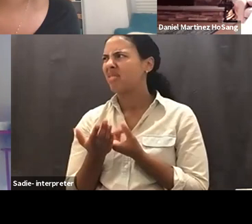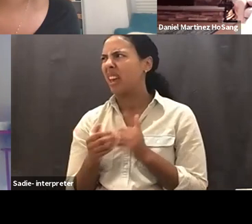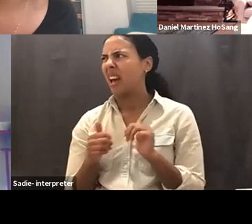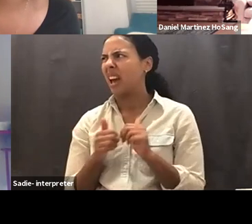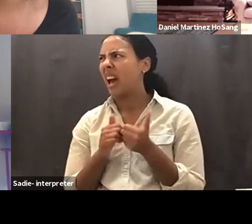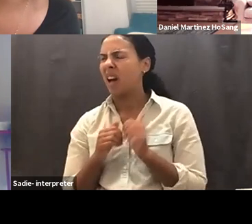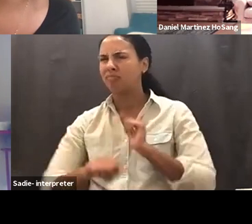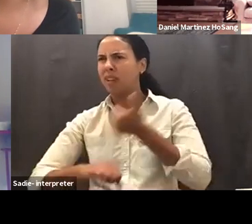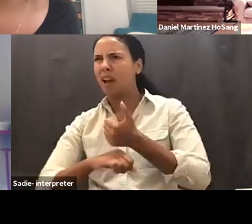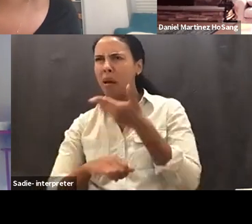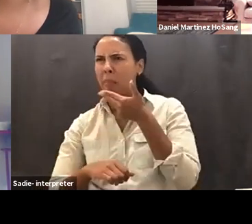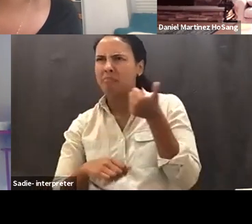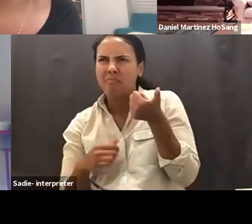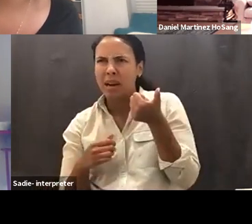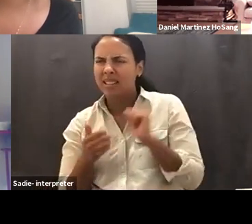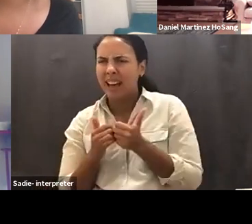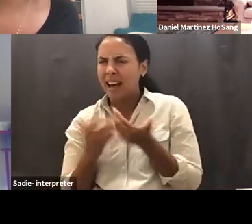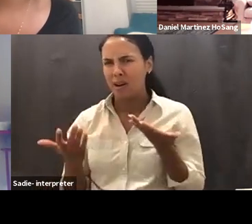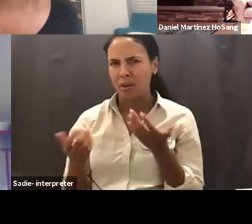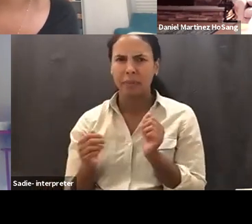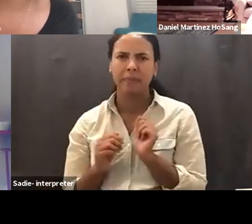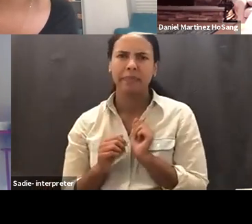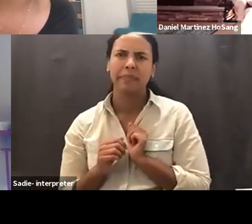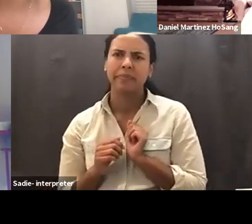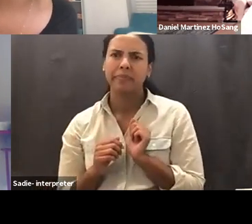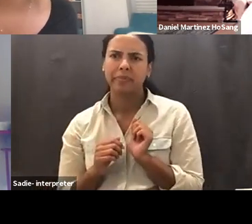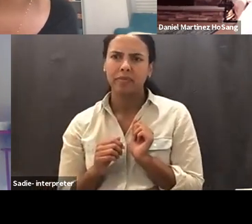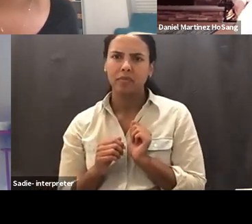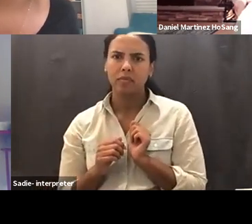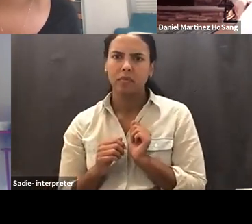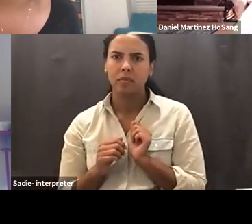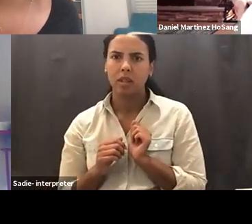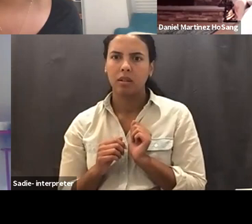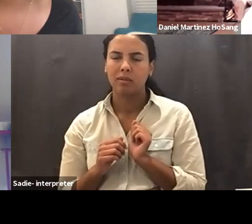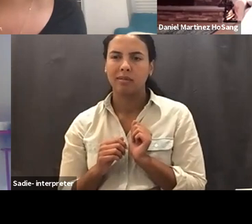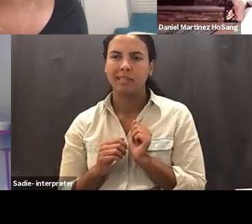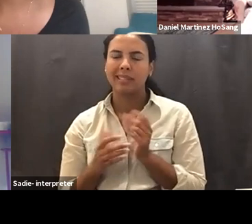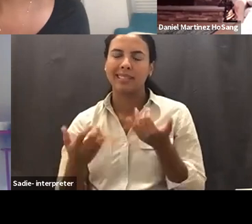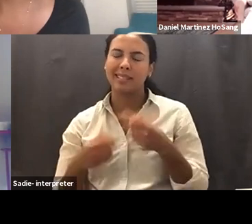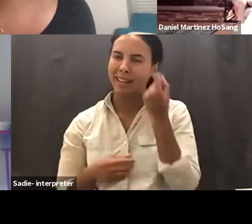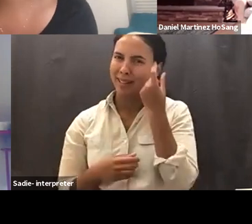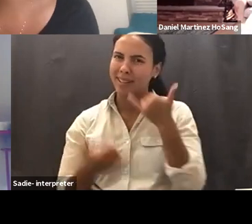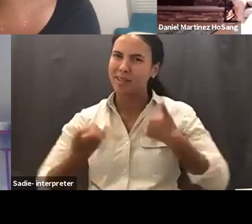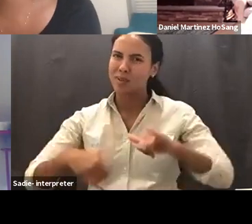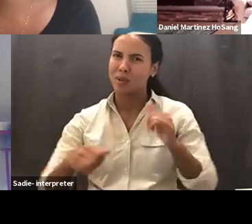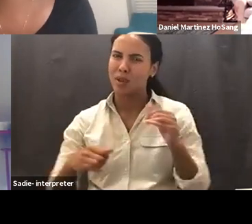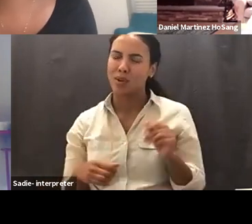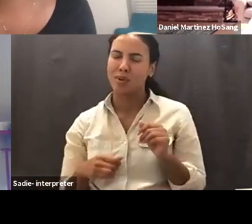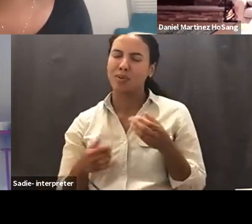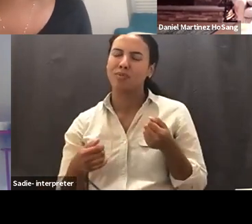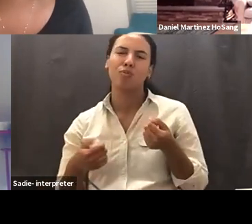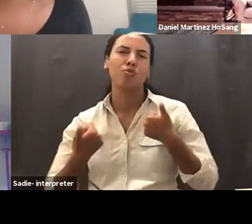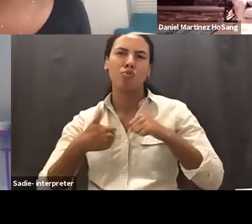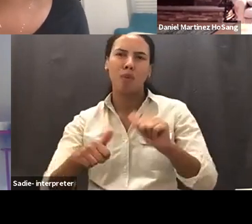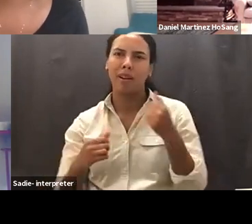that in terms of in ways that would actually help them, which is something I think we're still trying to figure out. We also use